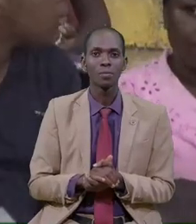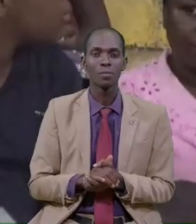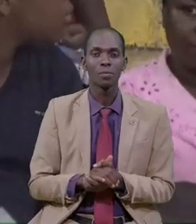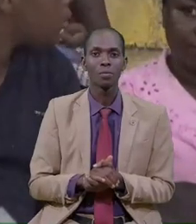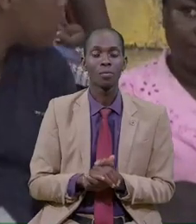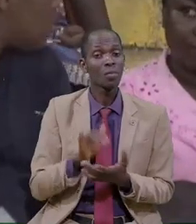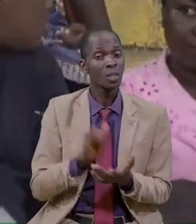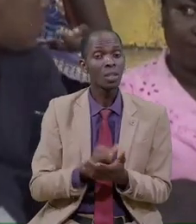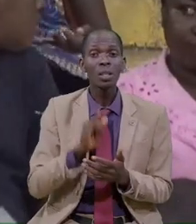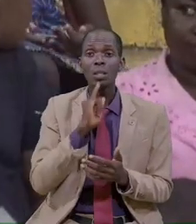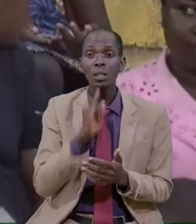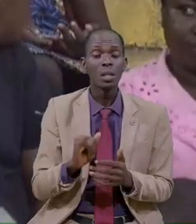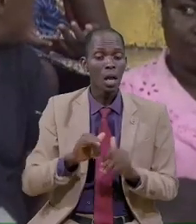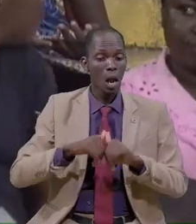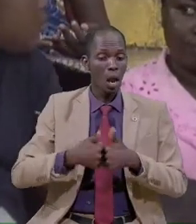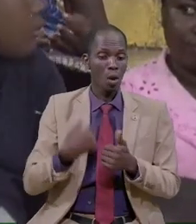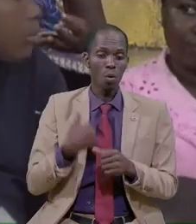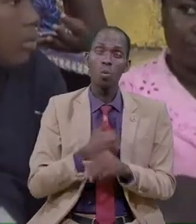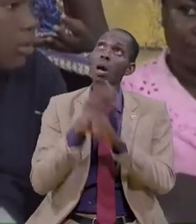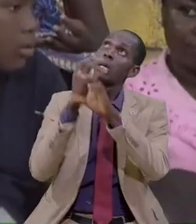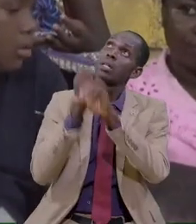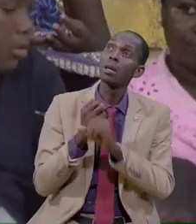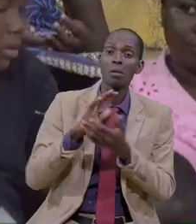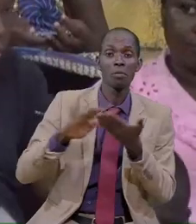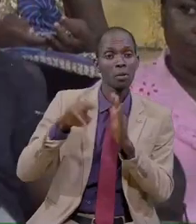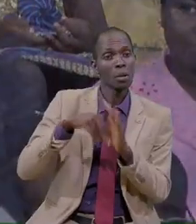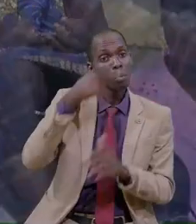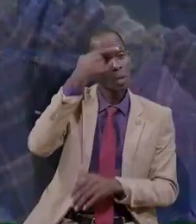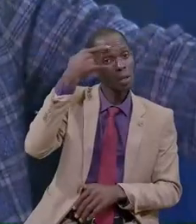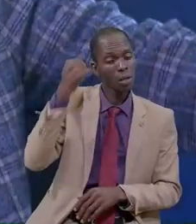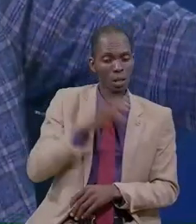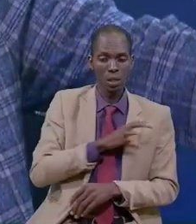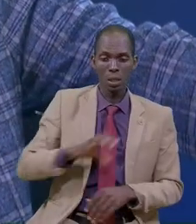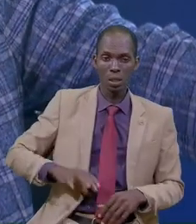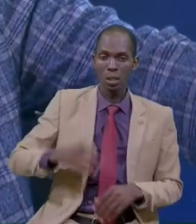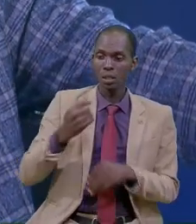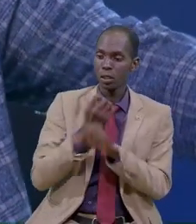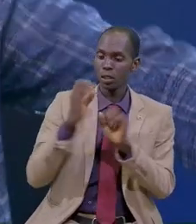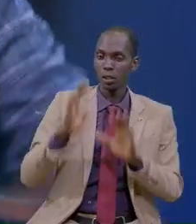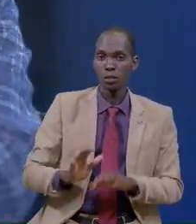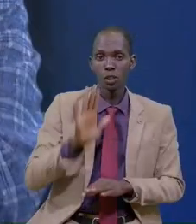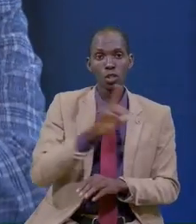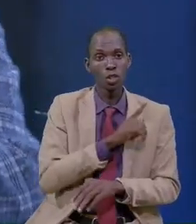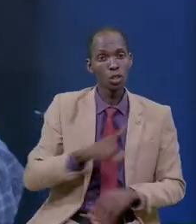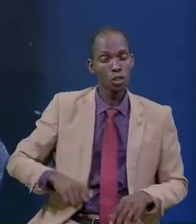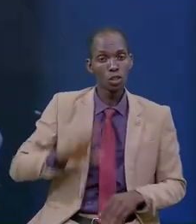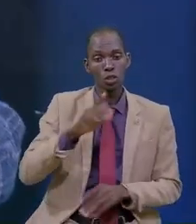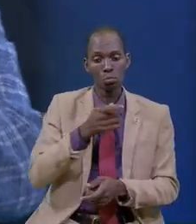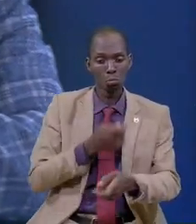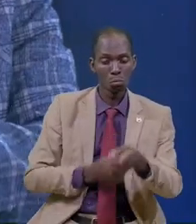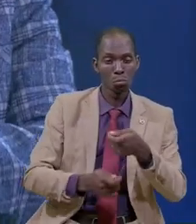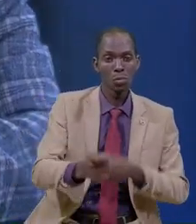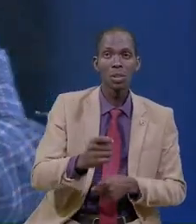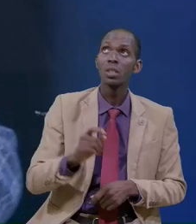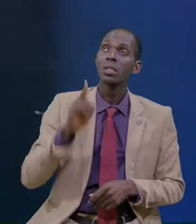That's how we have forgiveness, because Christ, your Savior, your Lord, your substitute, he